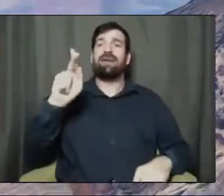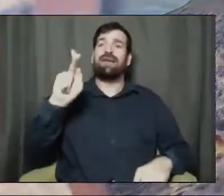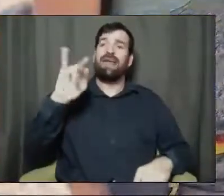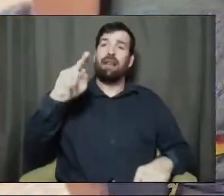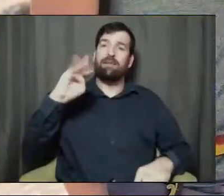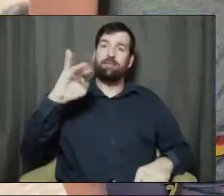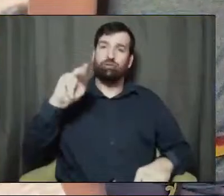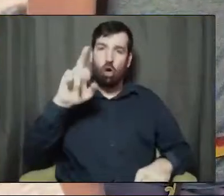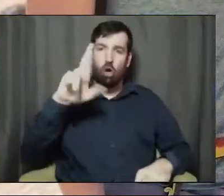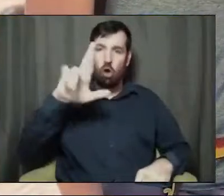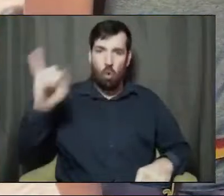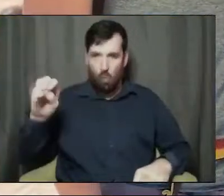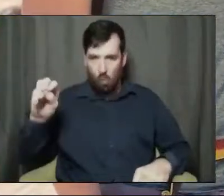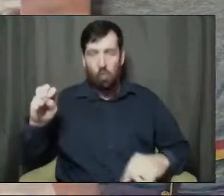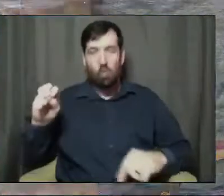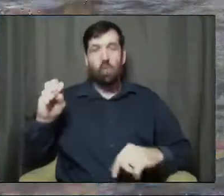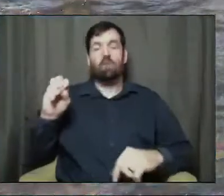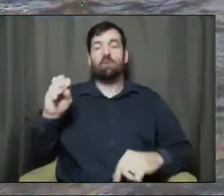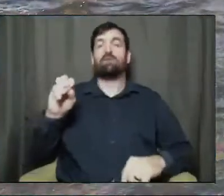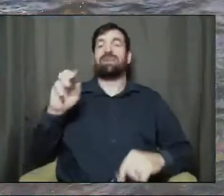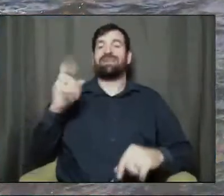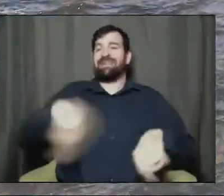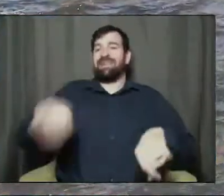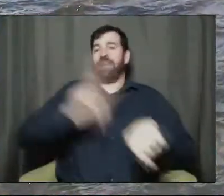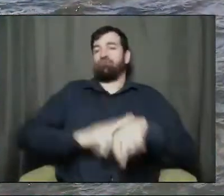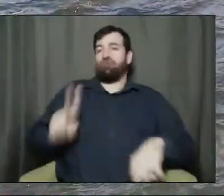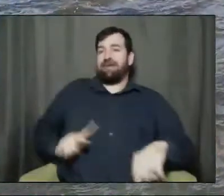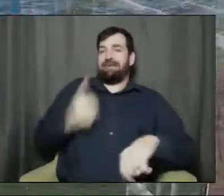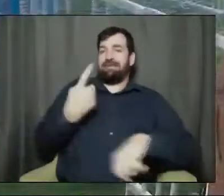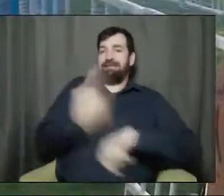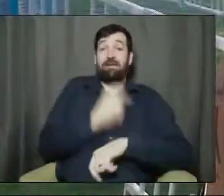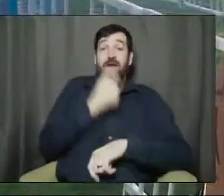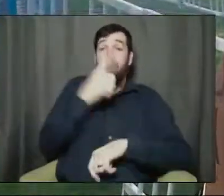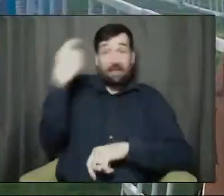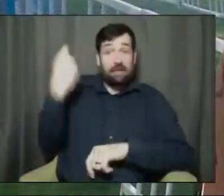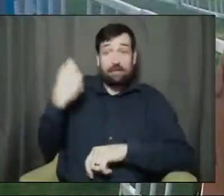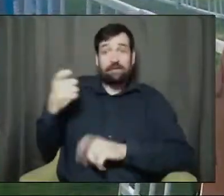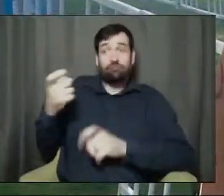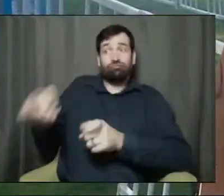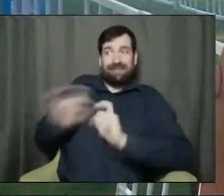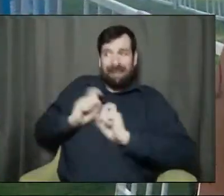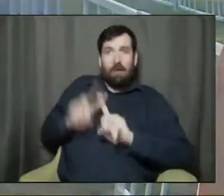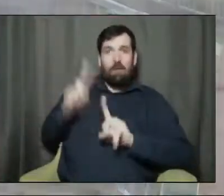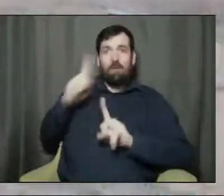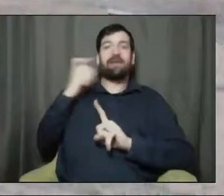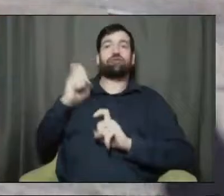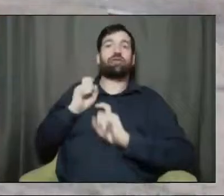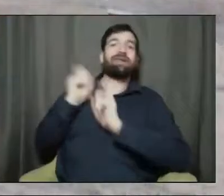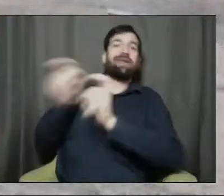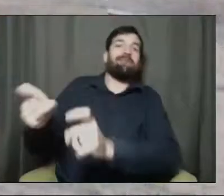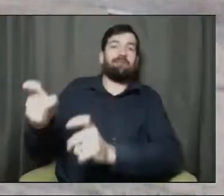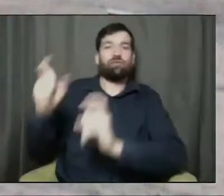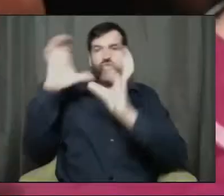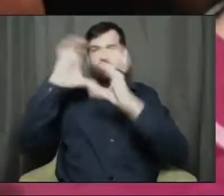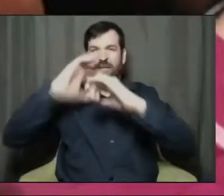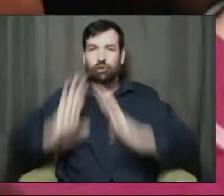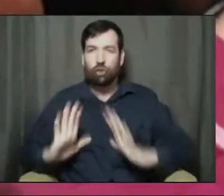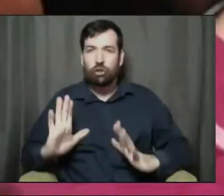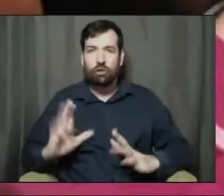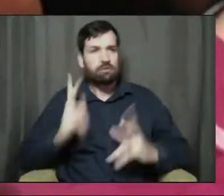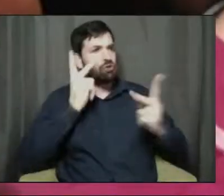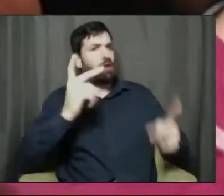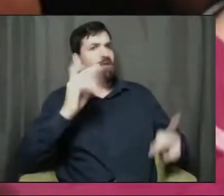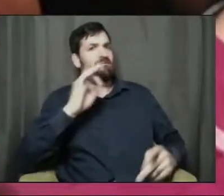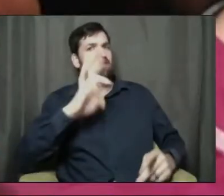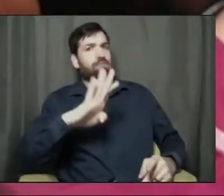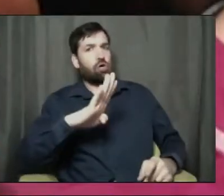Day. A special moment, not because she received one, but because she gave one to a stranger. I saw on Facebook that a girl I had